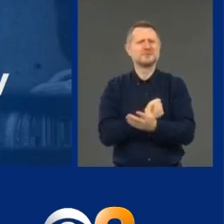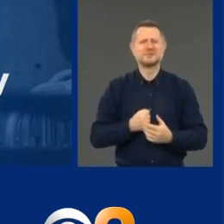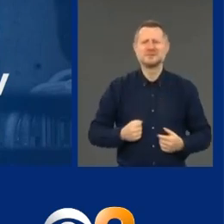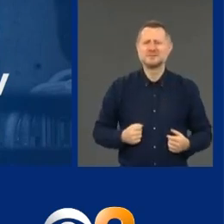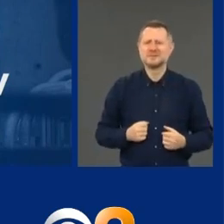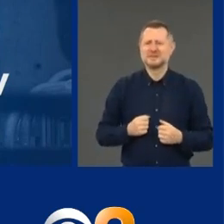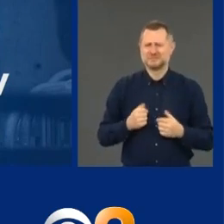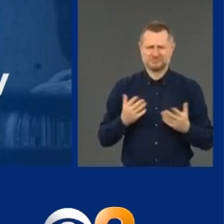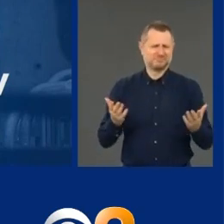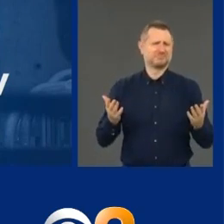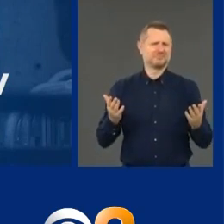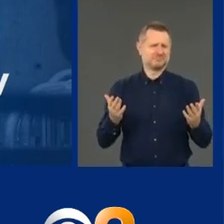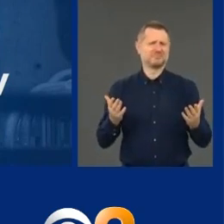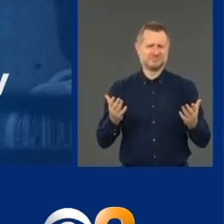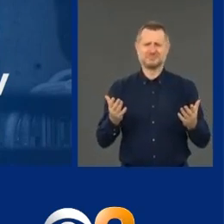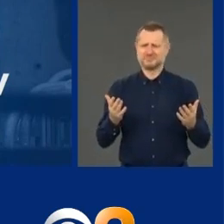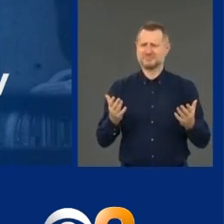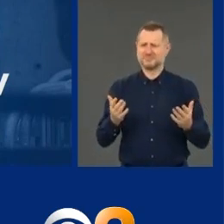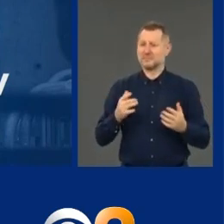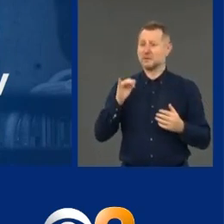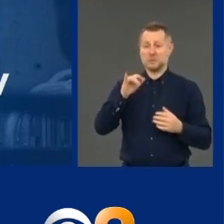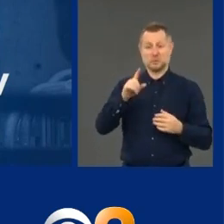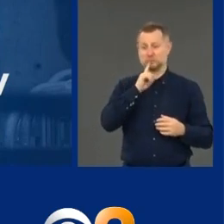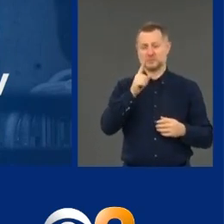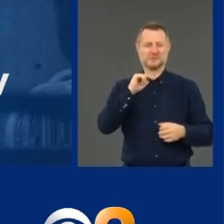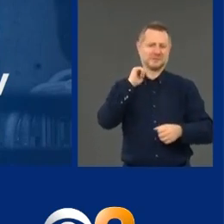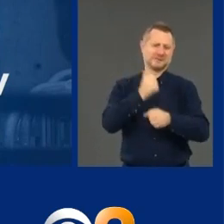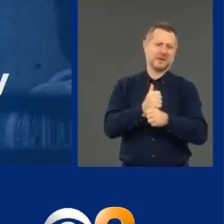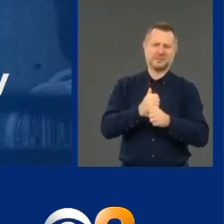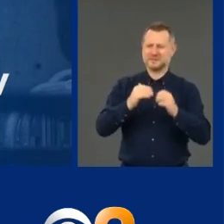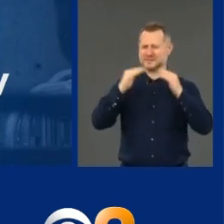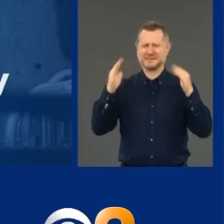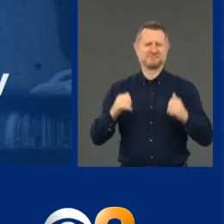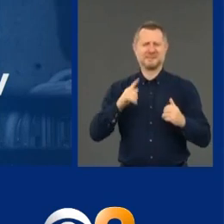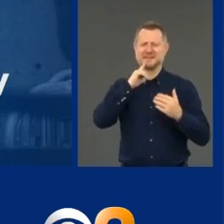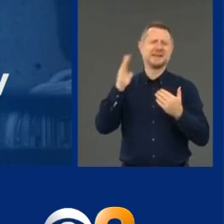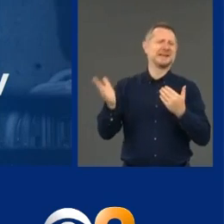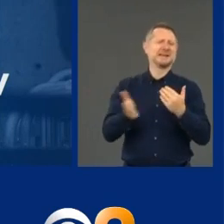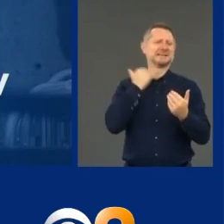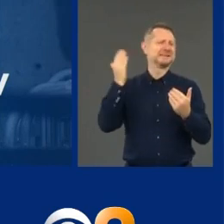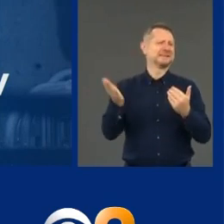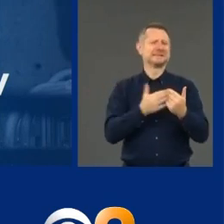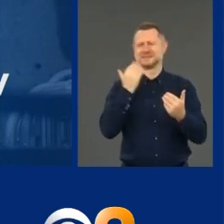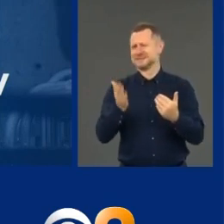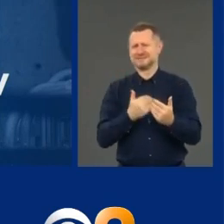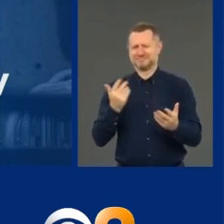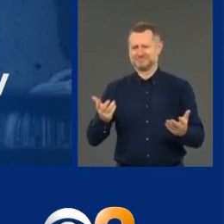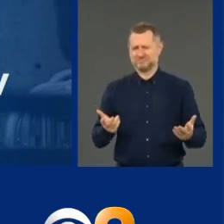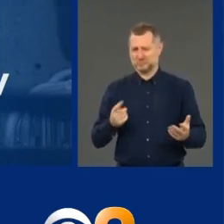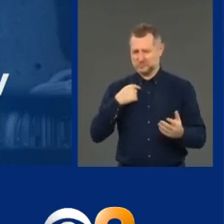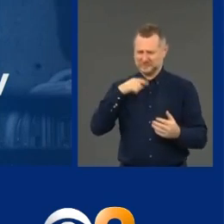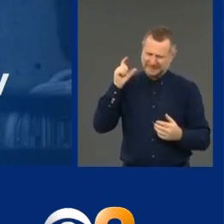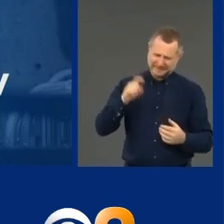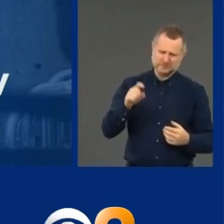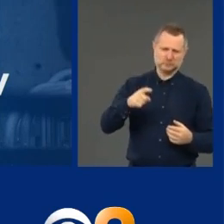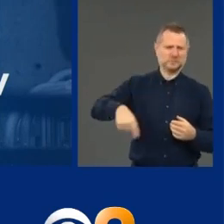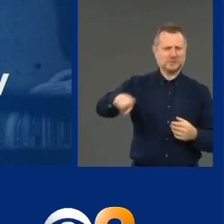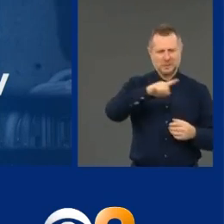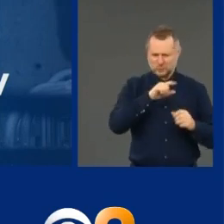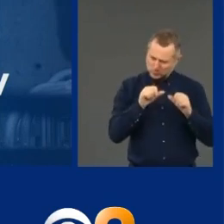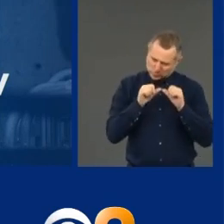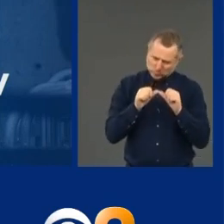And look, we've made it as easy as possible, but this is something where we need people to continue to